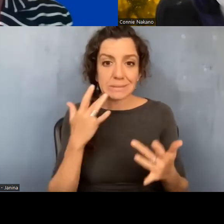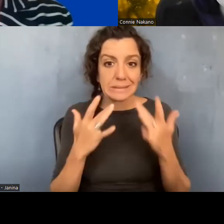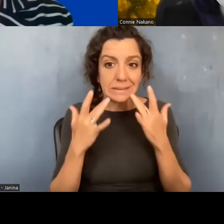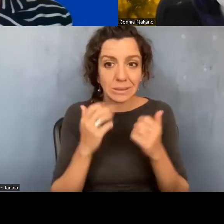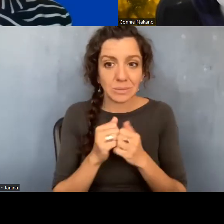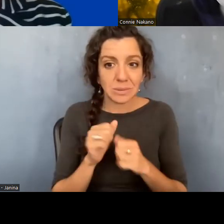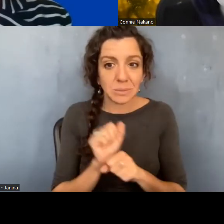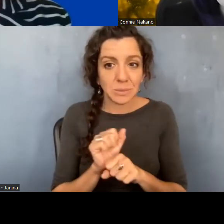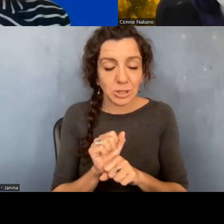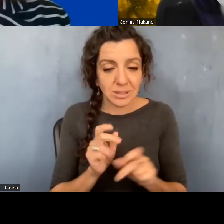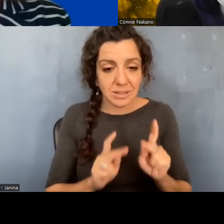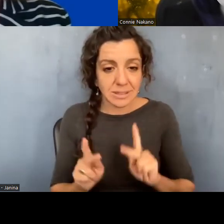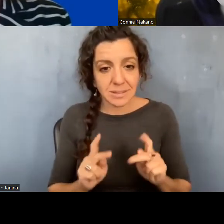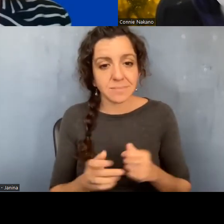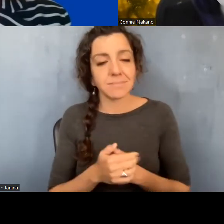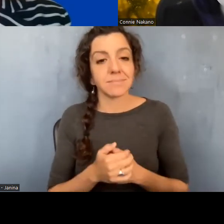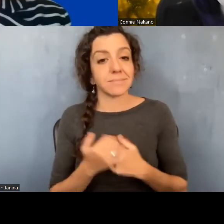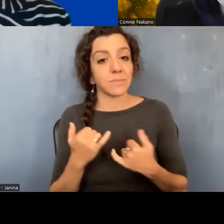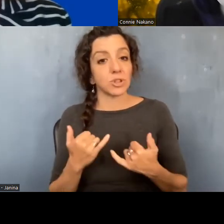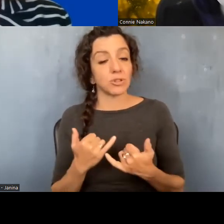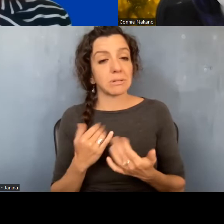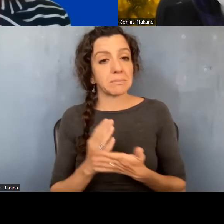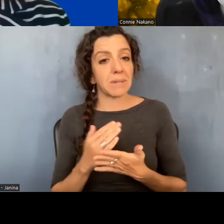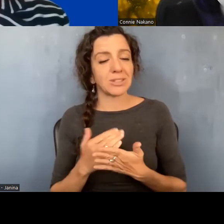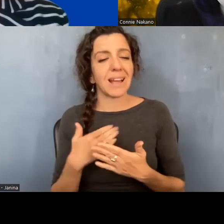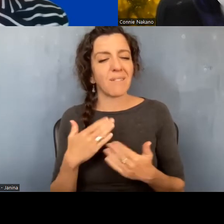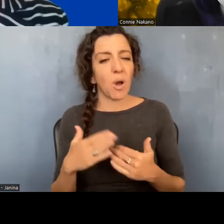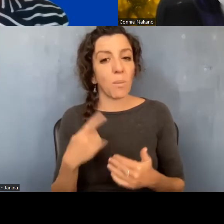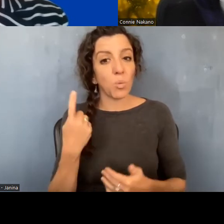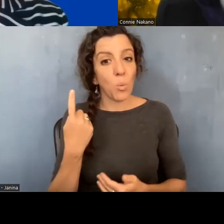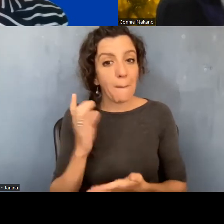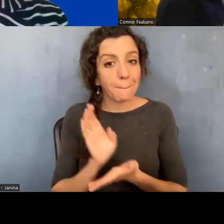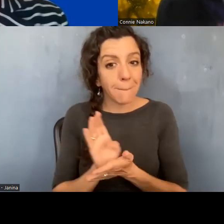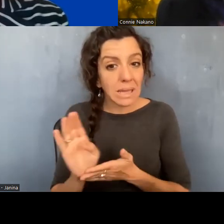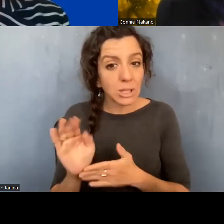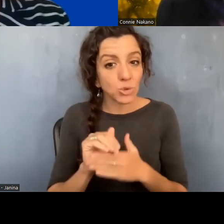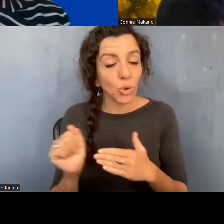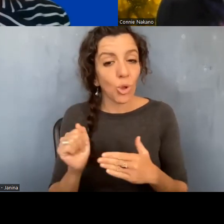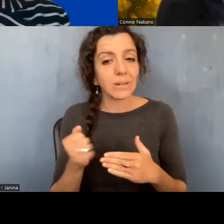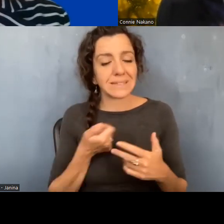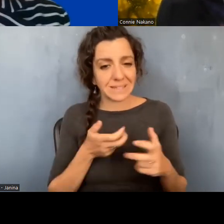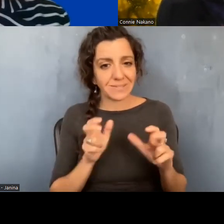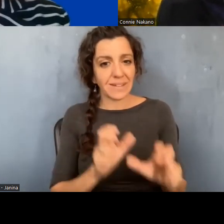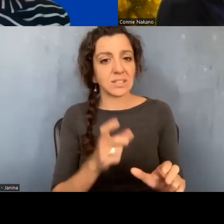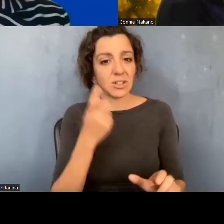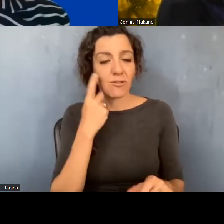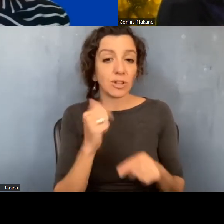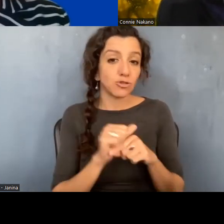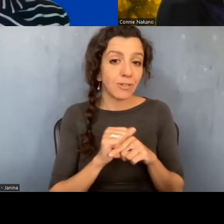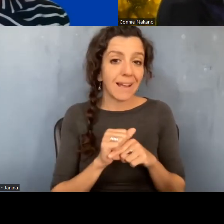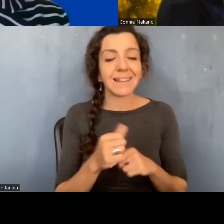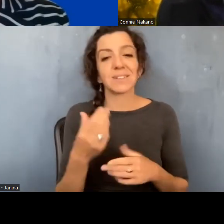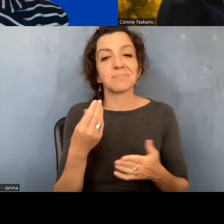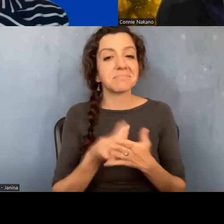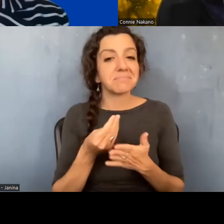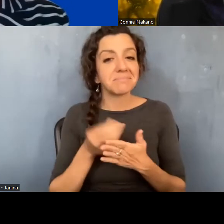right now. In the current budget, there's nearly $1 billion invested in training and stipends for